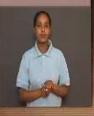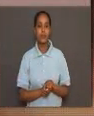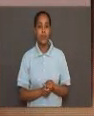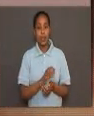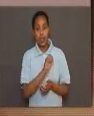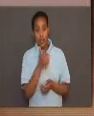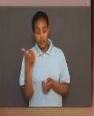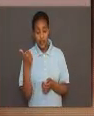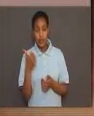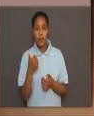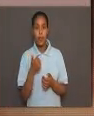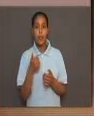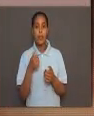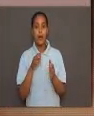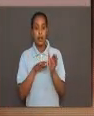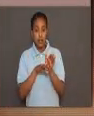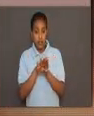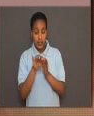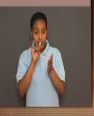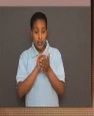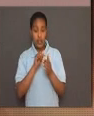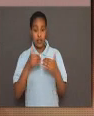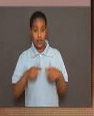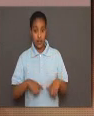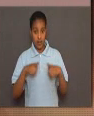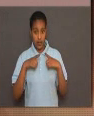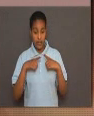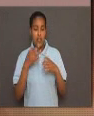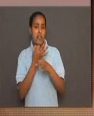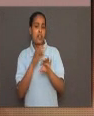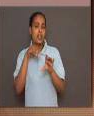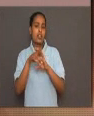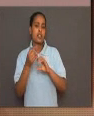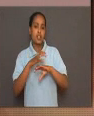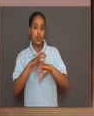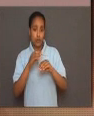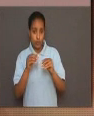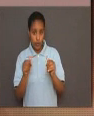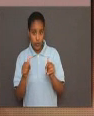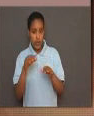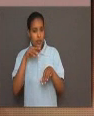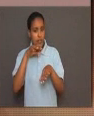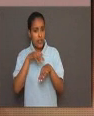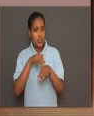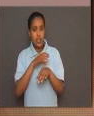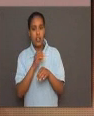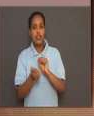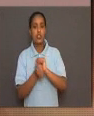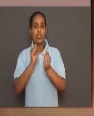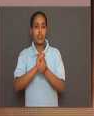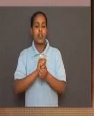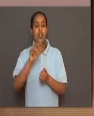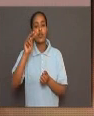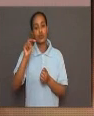Other bacteria that live freely in the soil fix or change